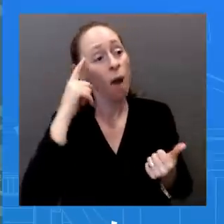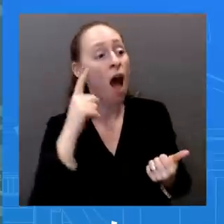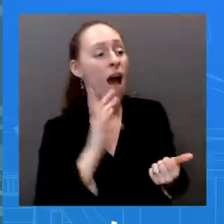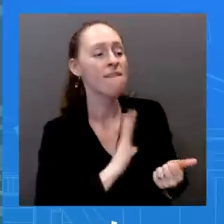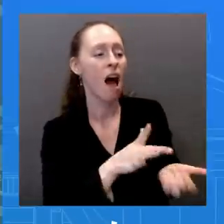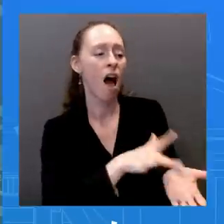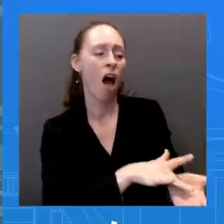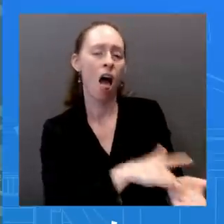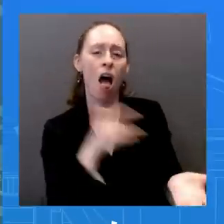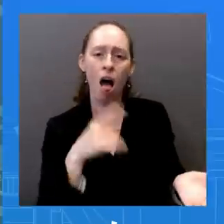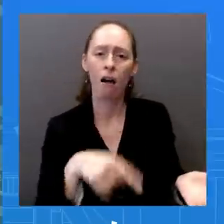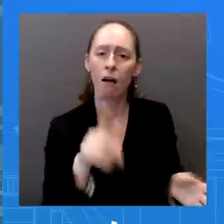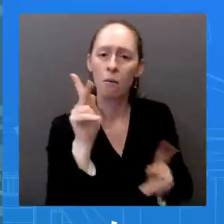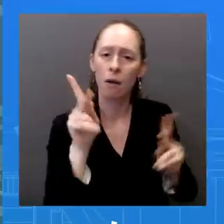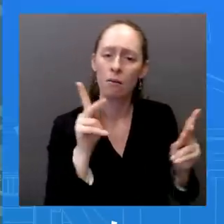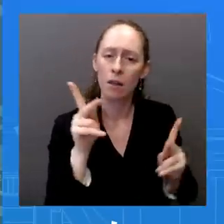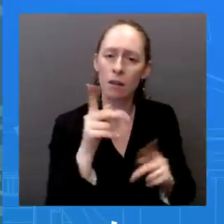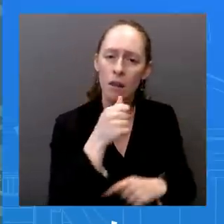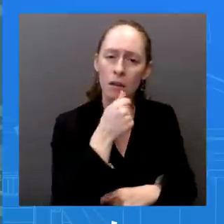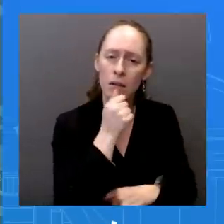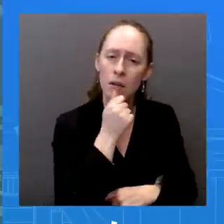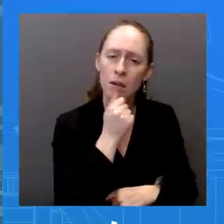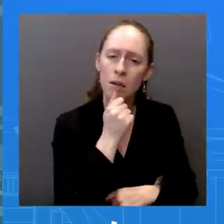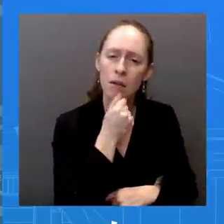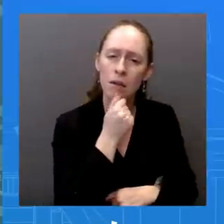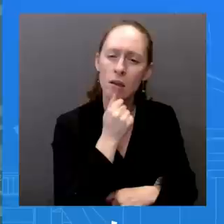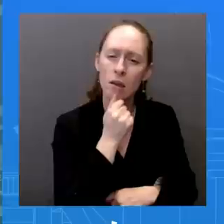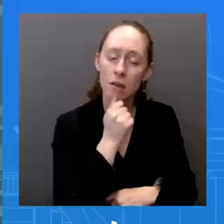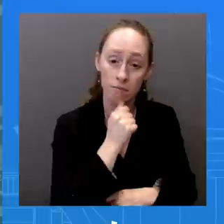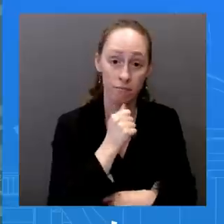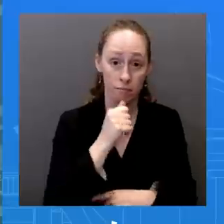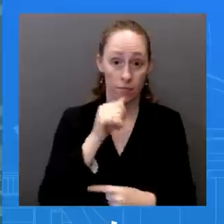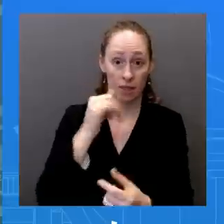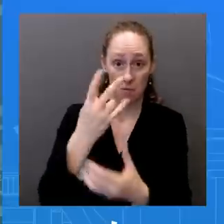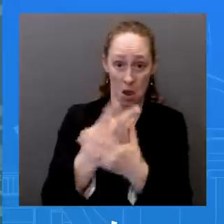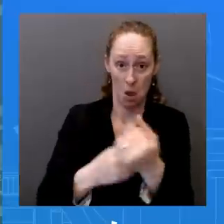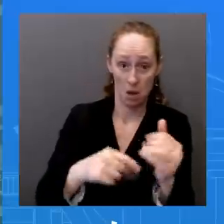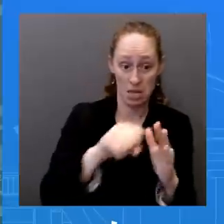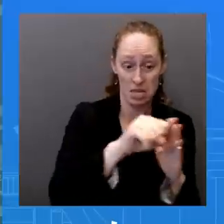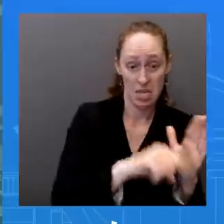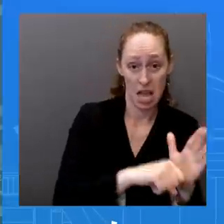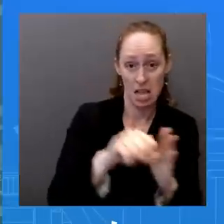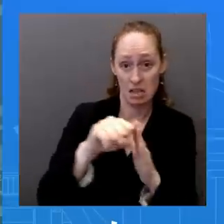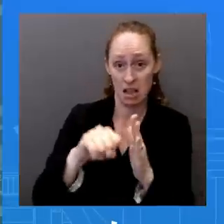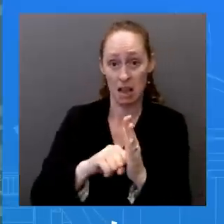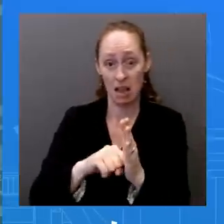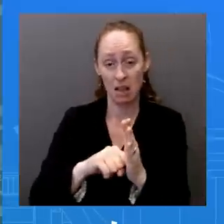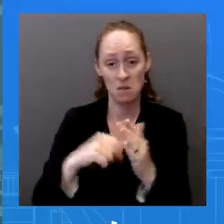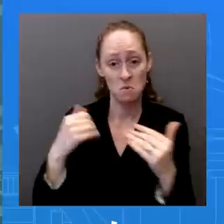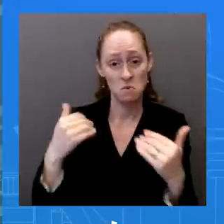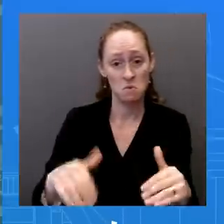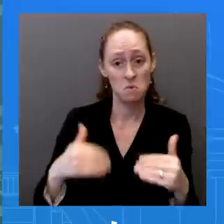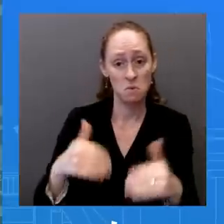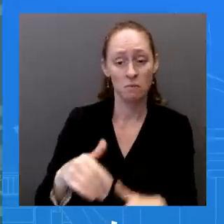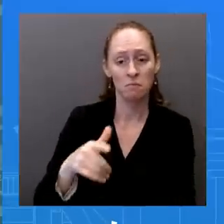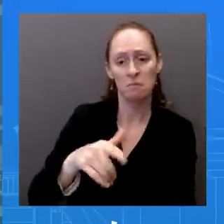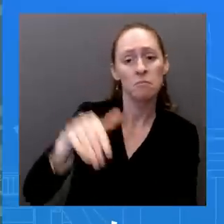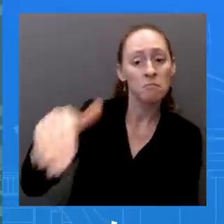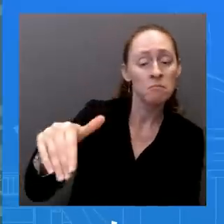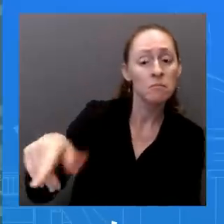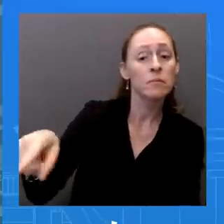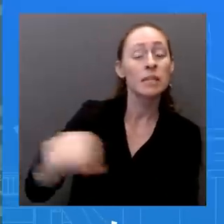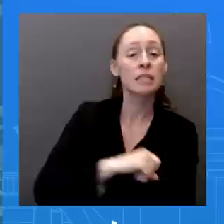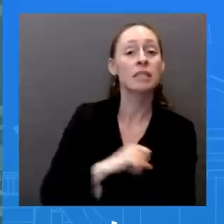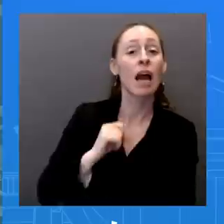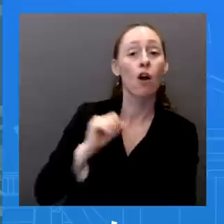call on, you know, Senator Marco Rubio. Ask Senator Rick Scott, why is it that they did not vote for historic